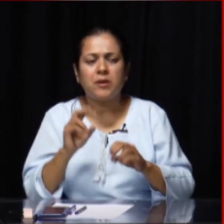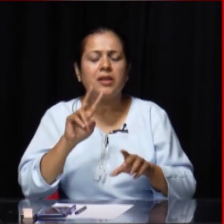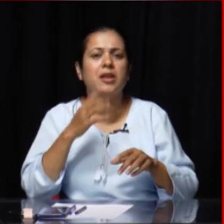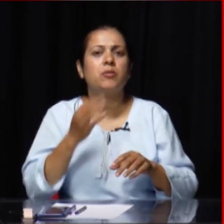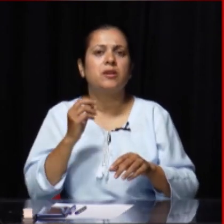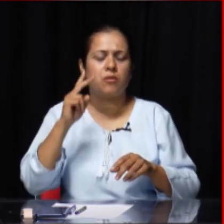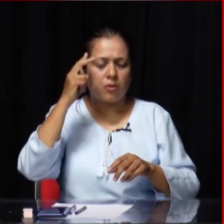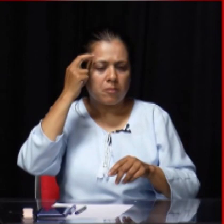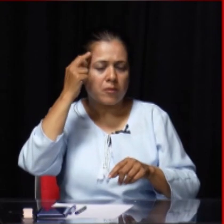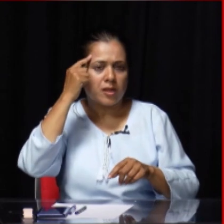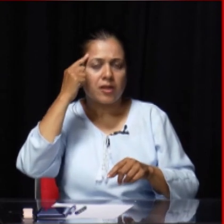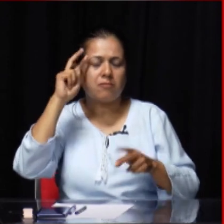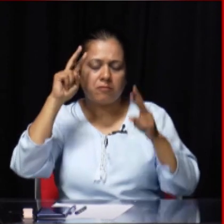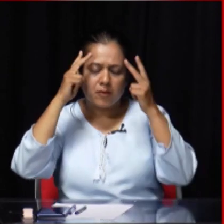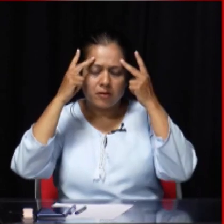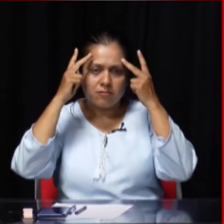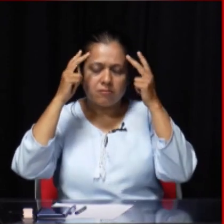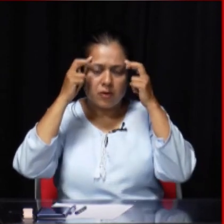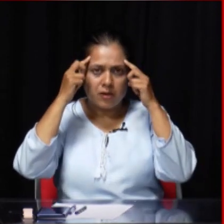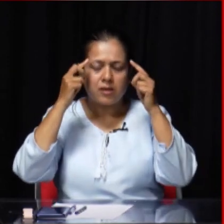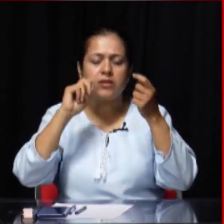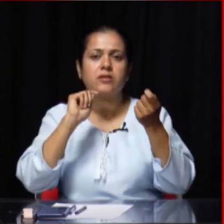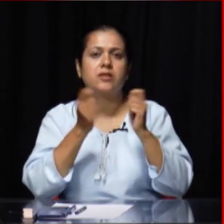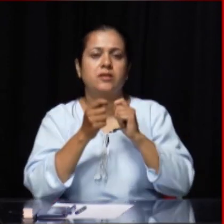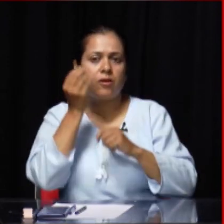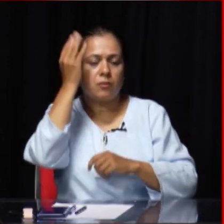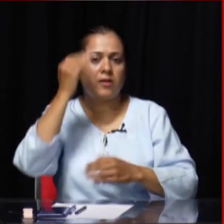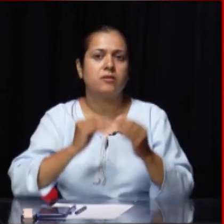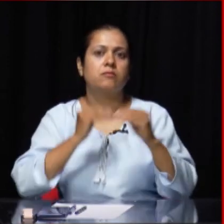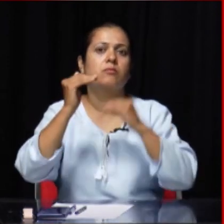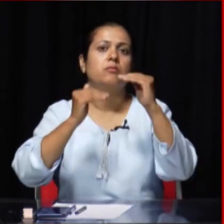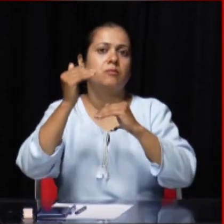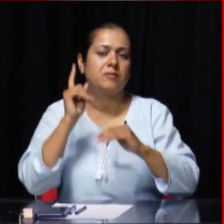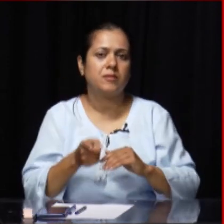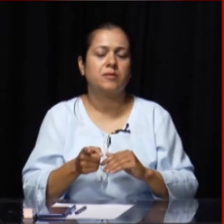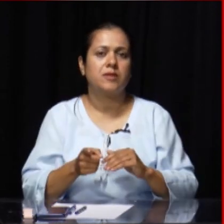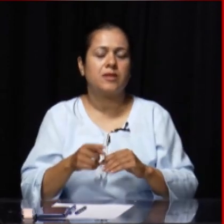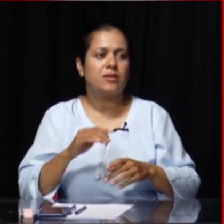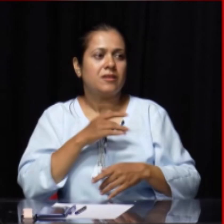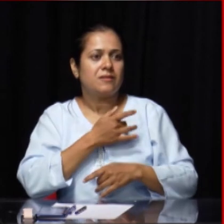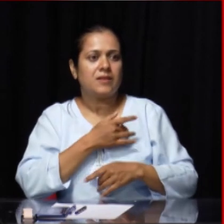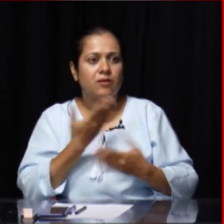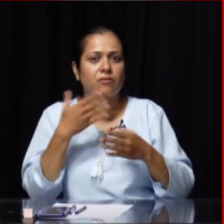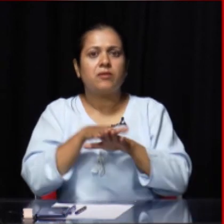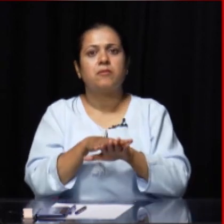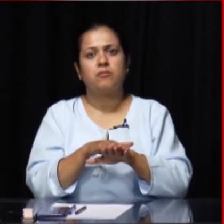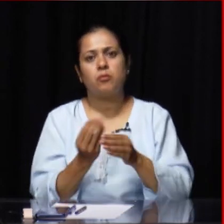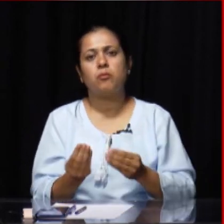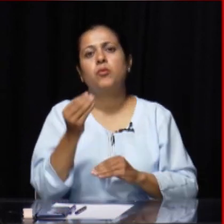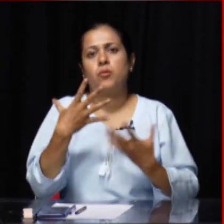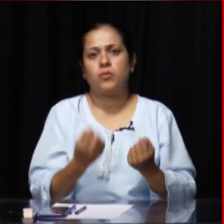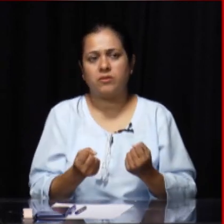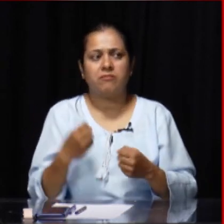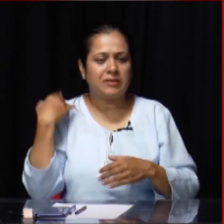mindset change. We need to change our mindset. We need to get organized. We need to create awareness and create this feeling of inclusiveness,